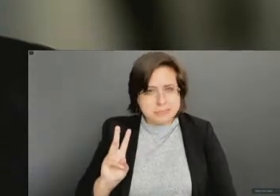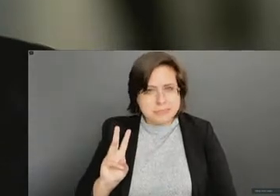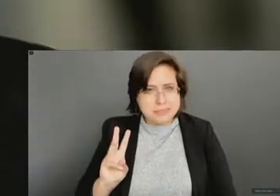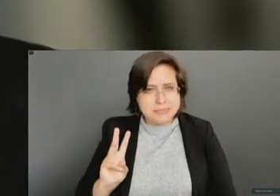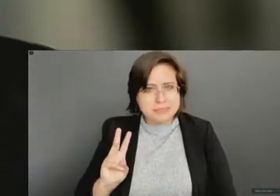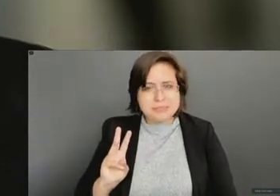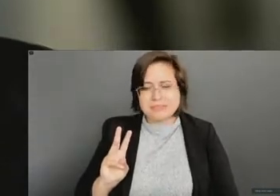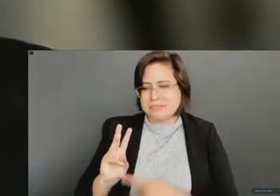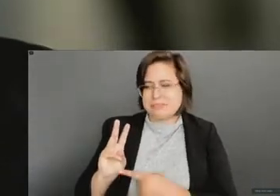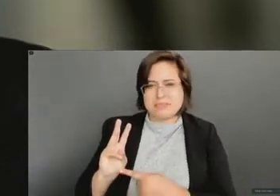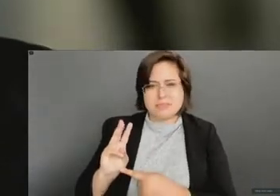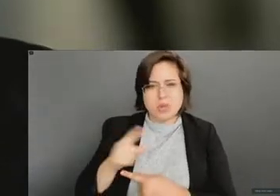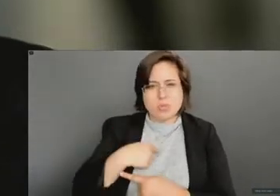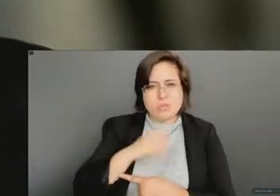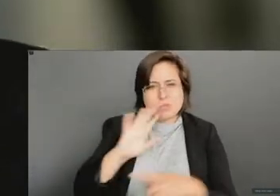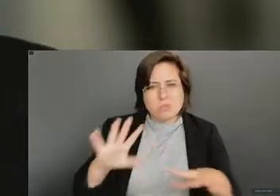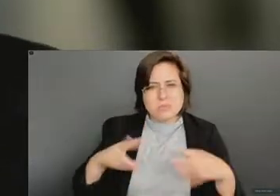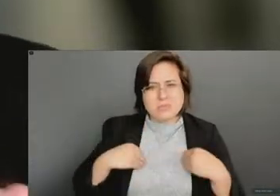lack of